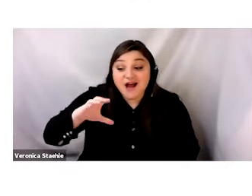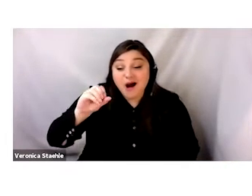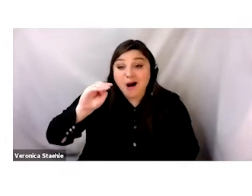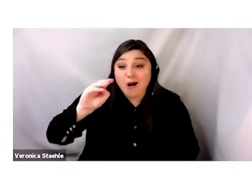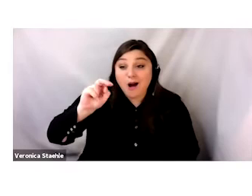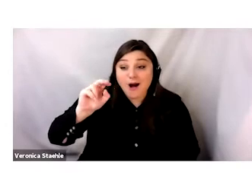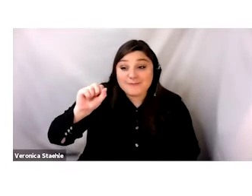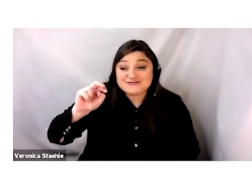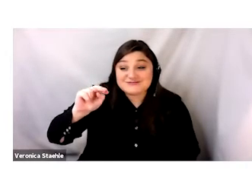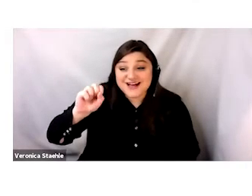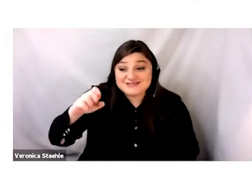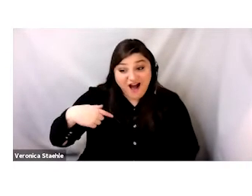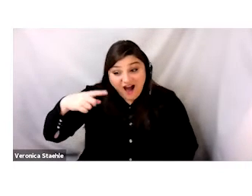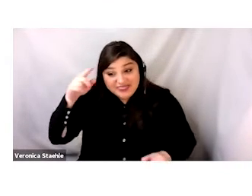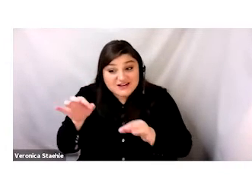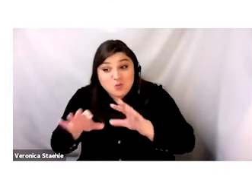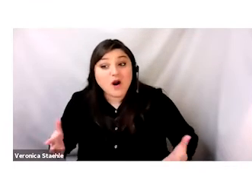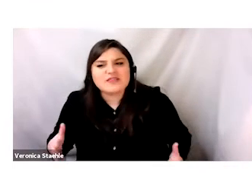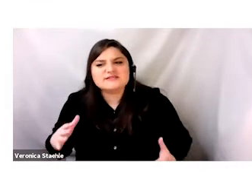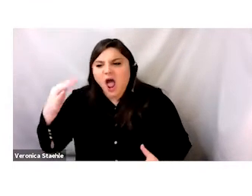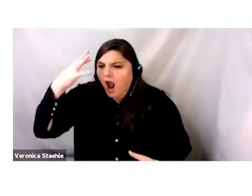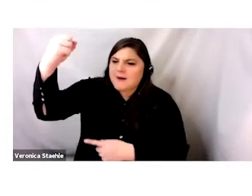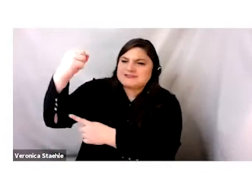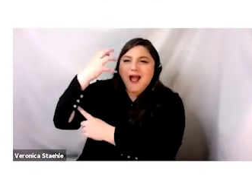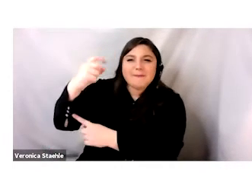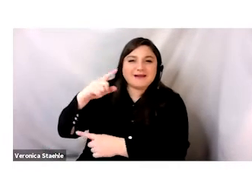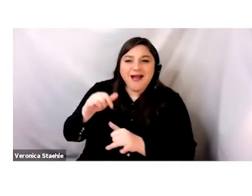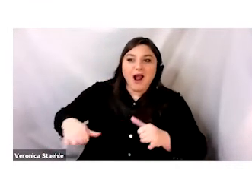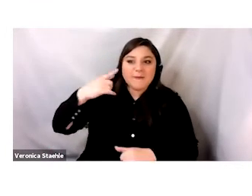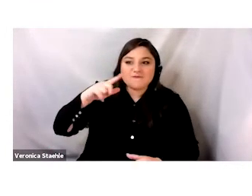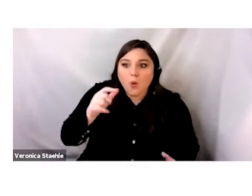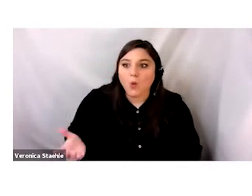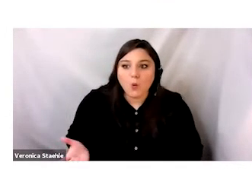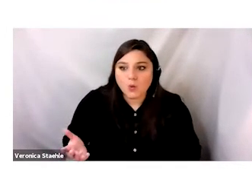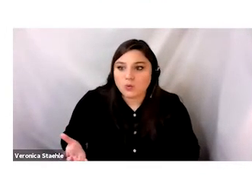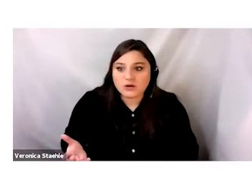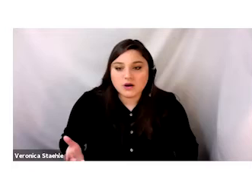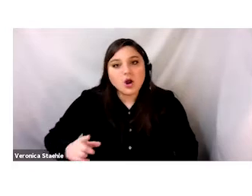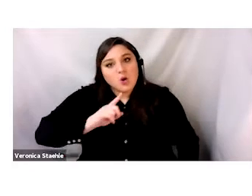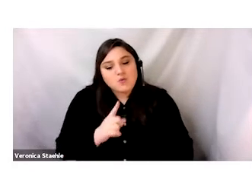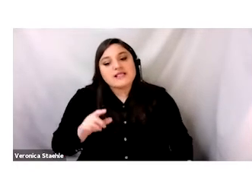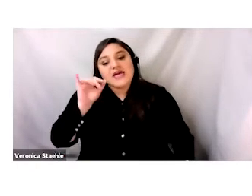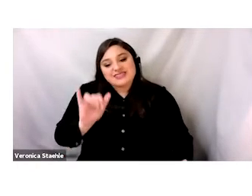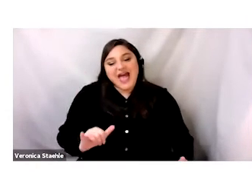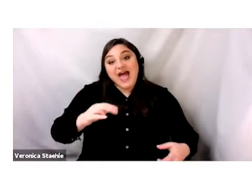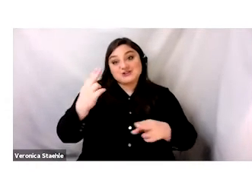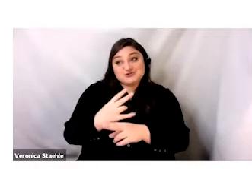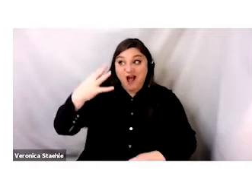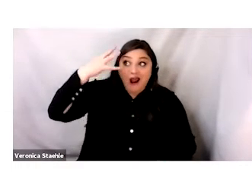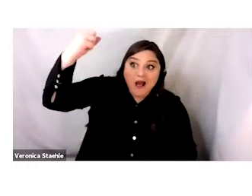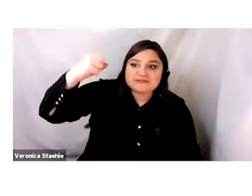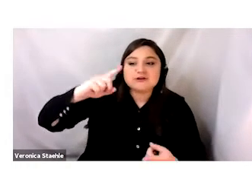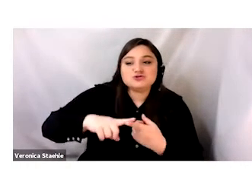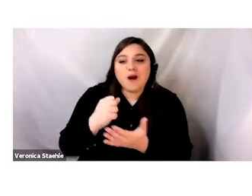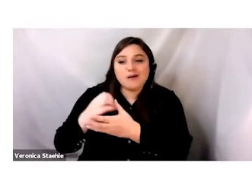when we use those terminologies. And also, it is created to take away from our power that we